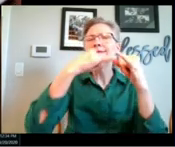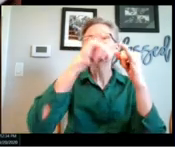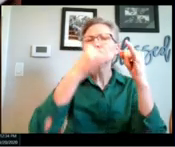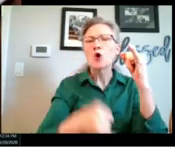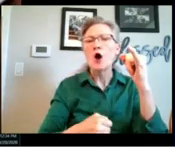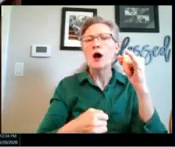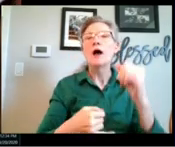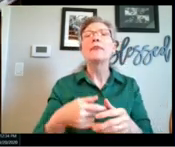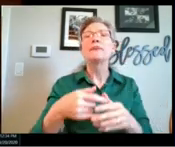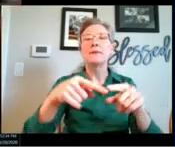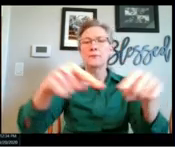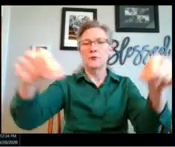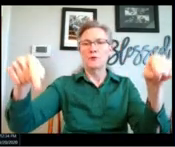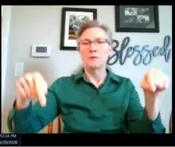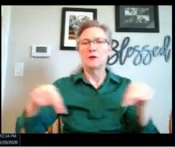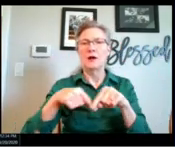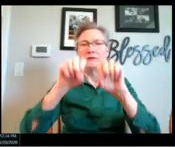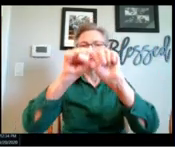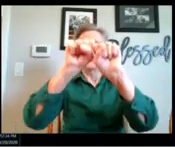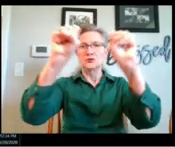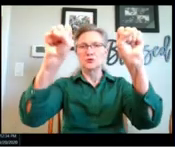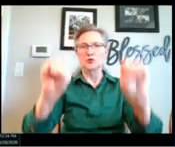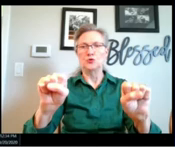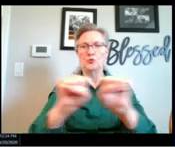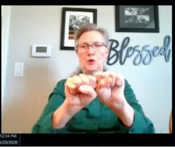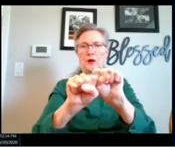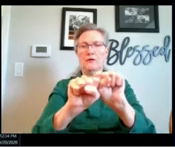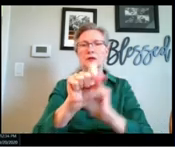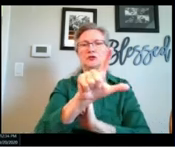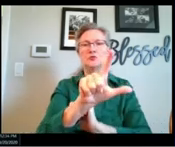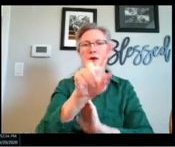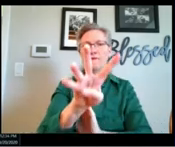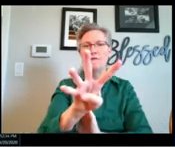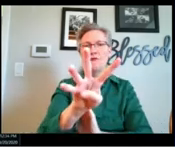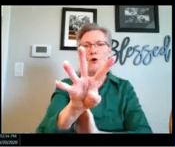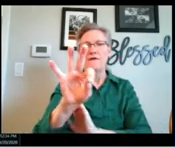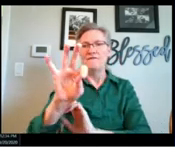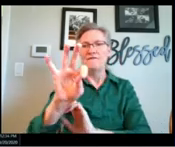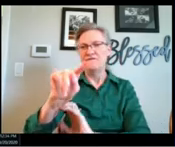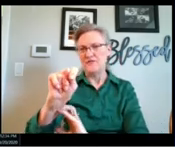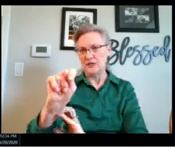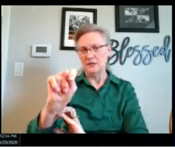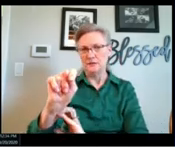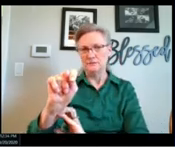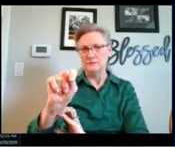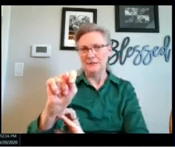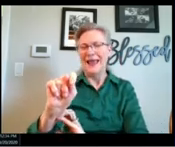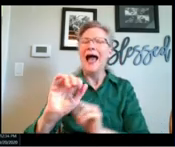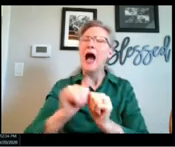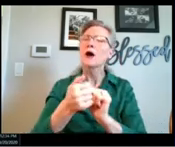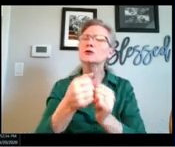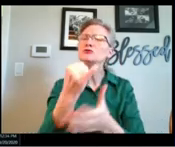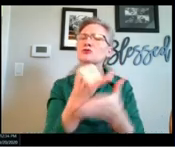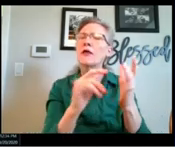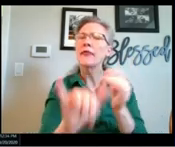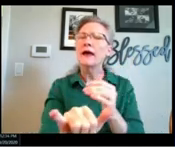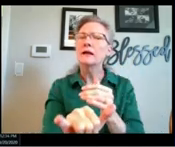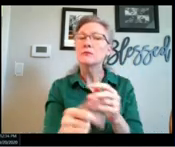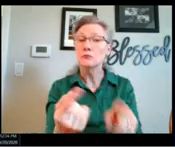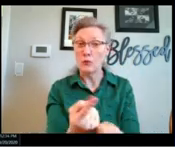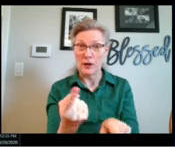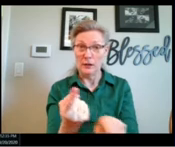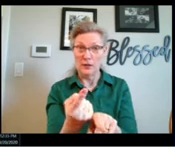a square that's 24 feet. So if I tell you the perimeter of a square is 24 feet, how could you draw that, right? I'm not